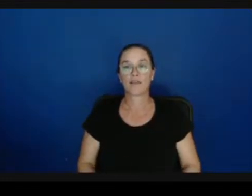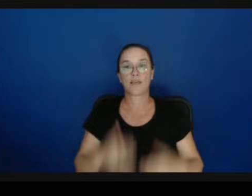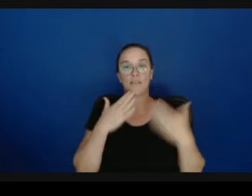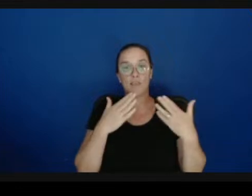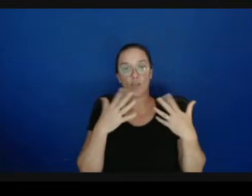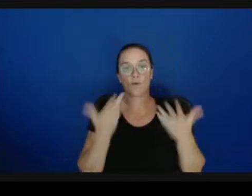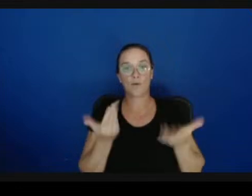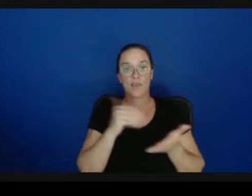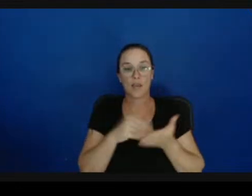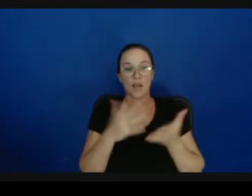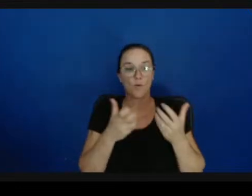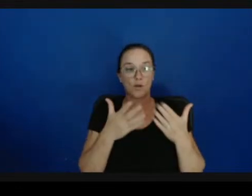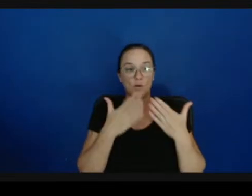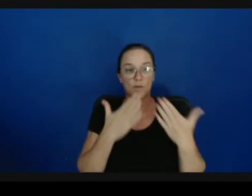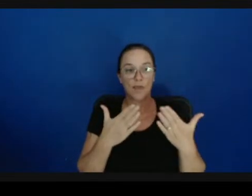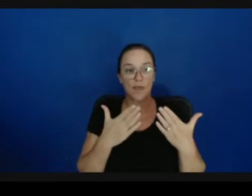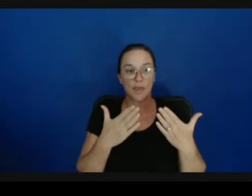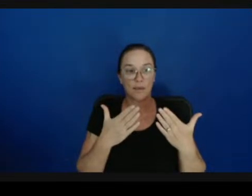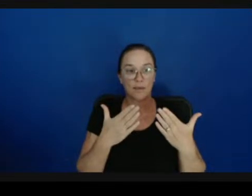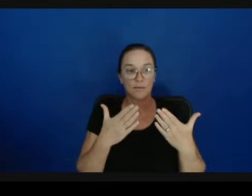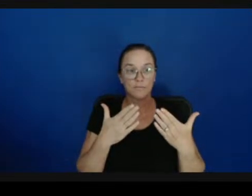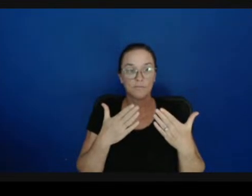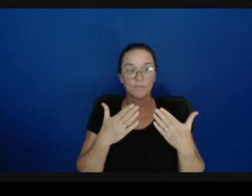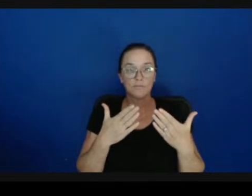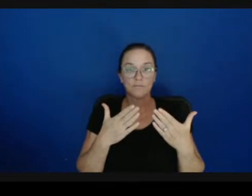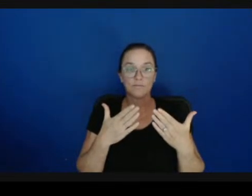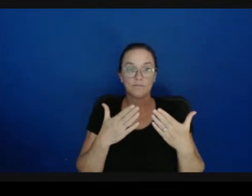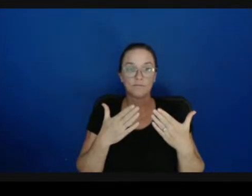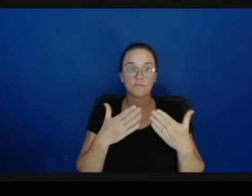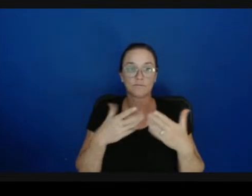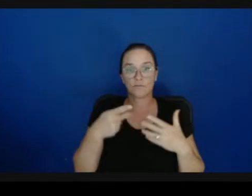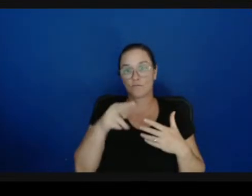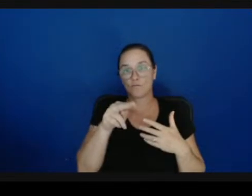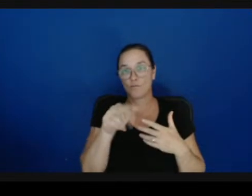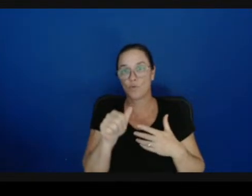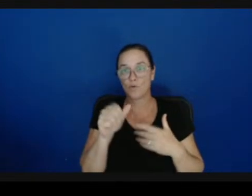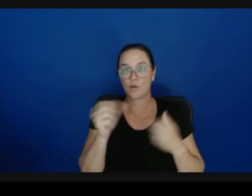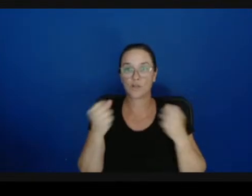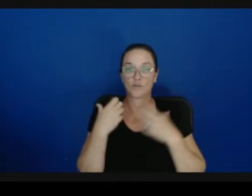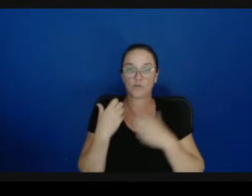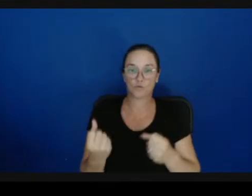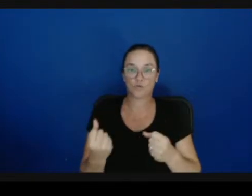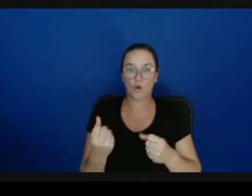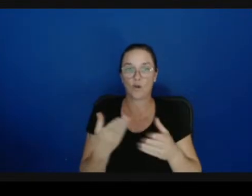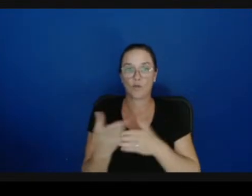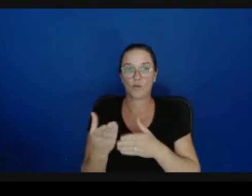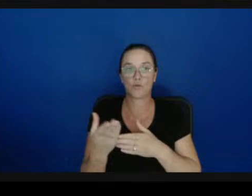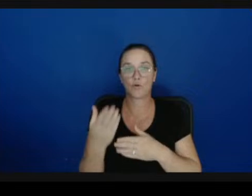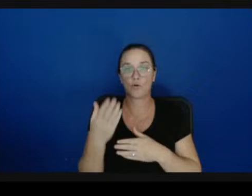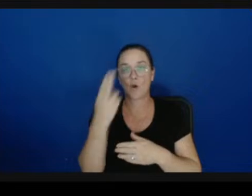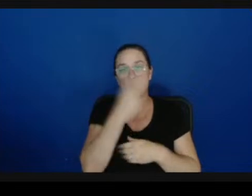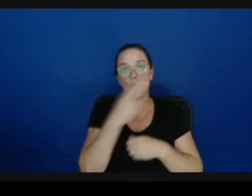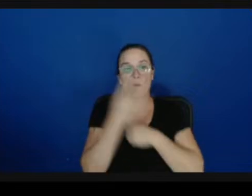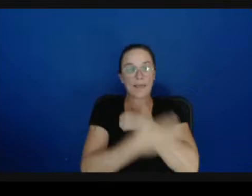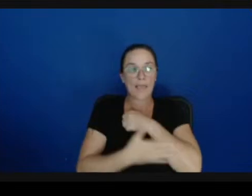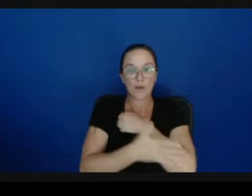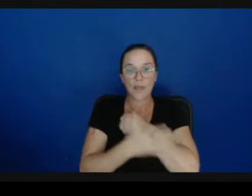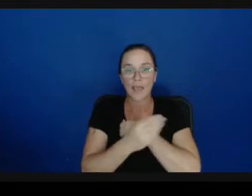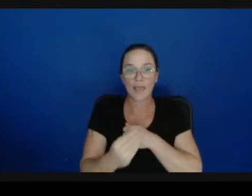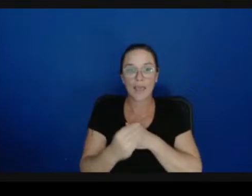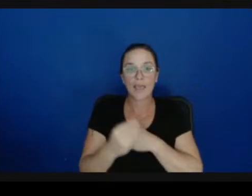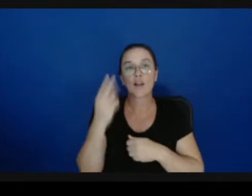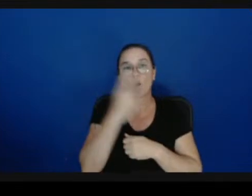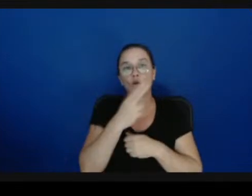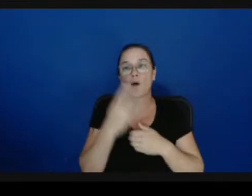thank Adam to hear the Puna Strong and through the County of Hawaii and Hawaii Community